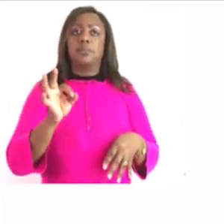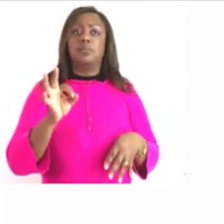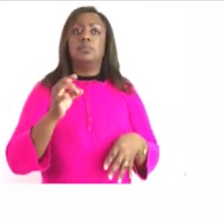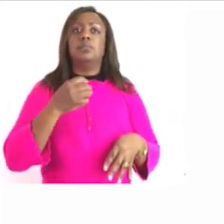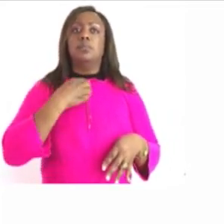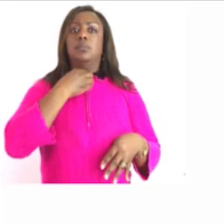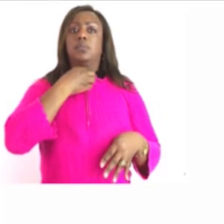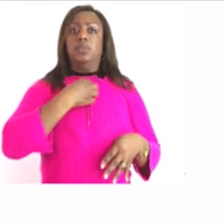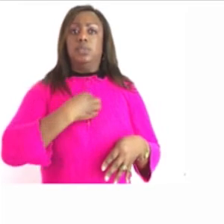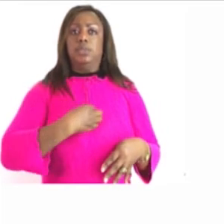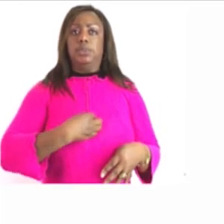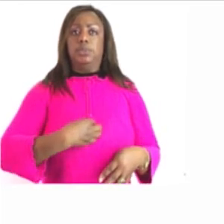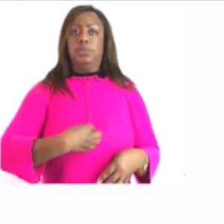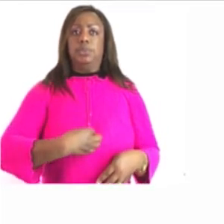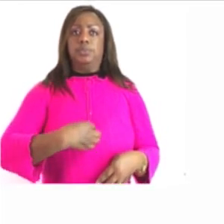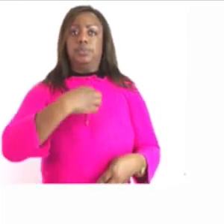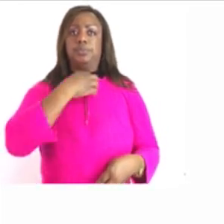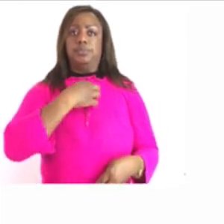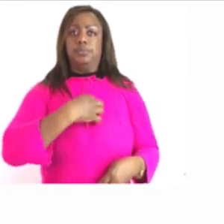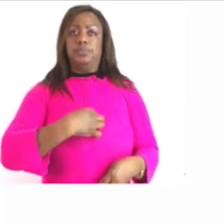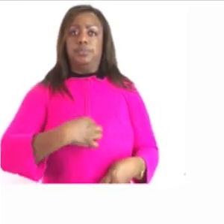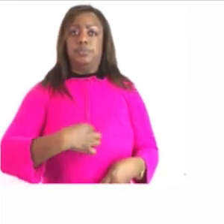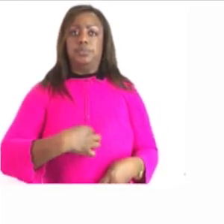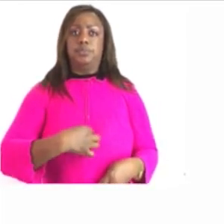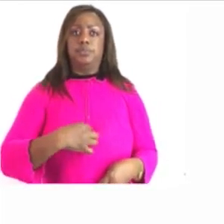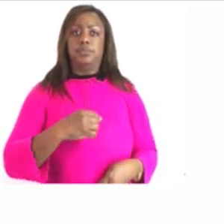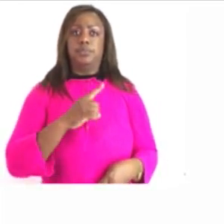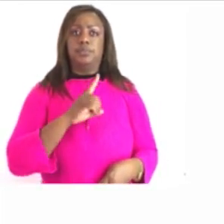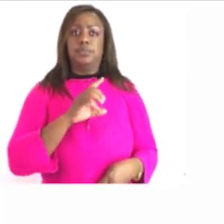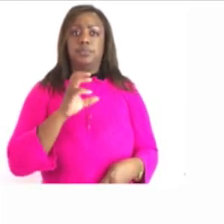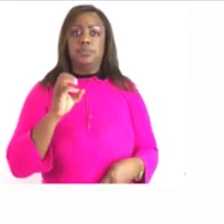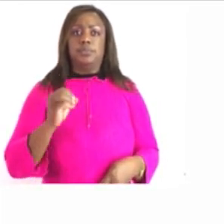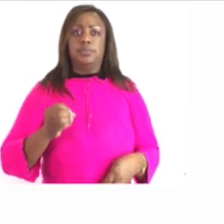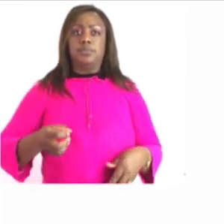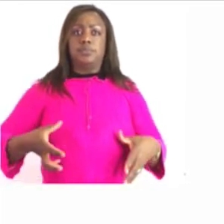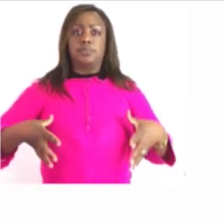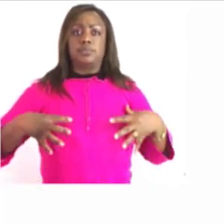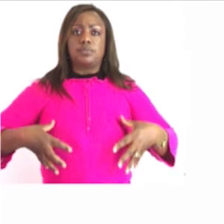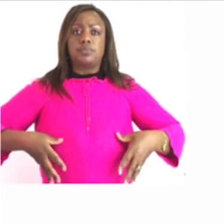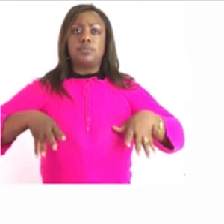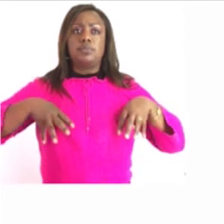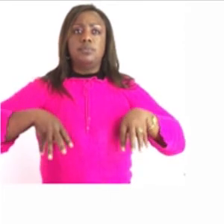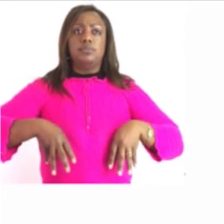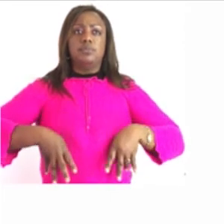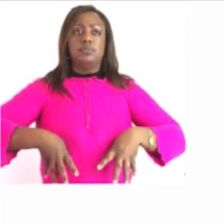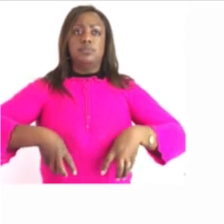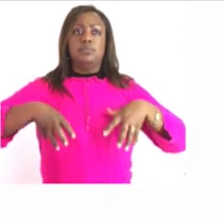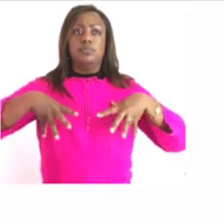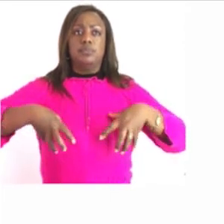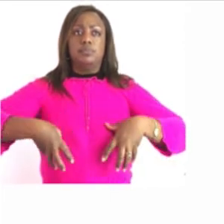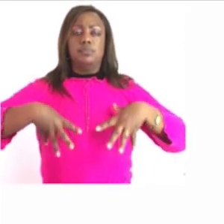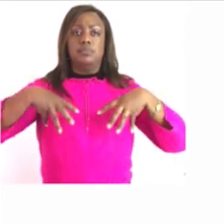your lungs. Is a muscle which is actually based underneath your lungs, which controls the movement of air inside